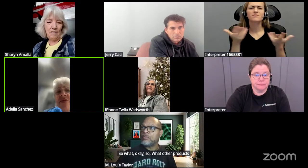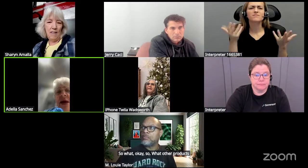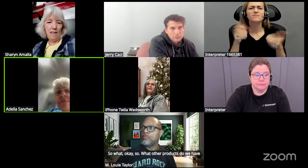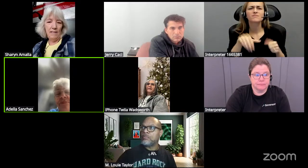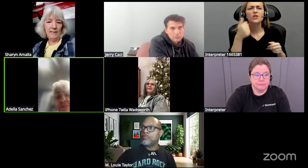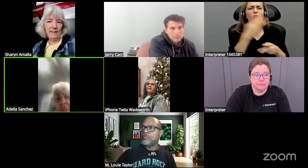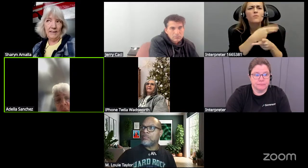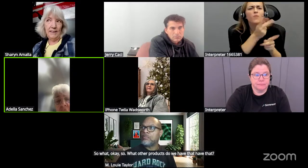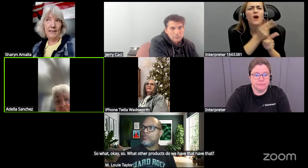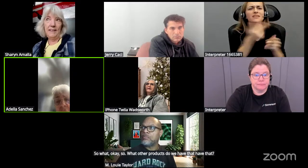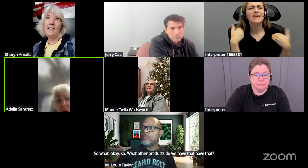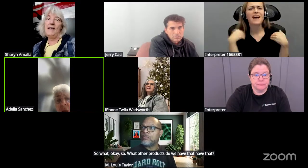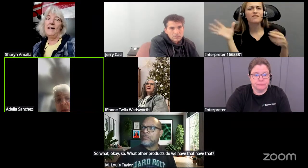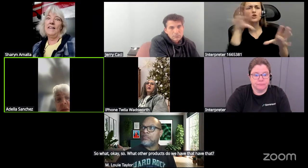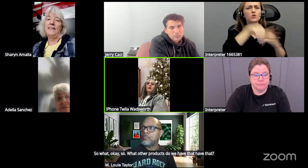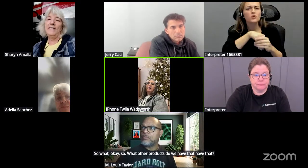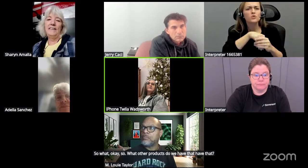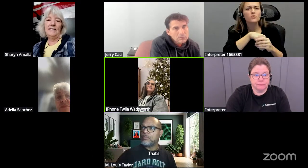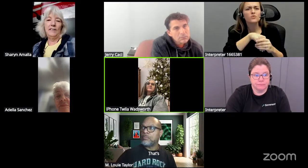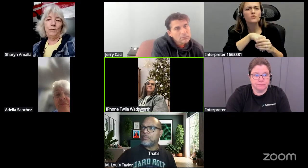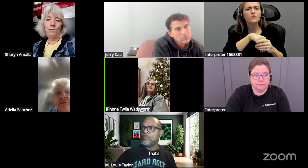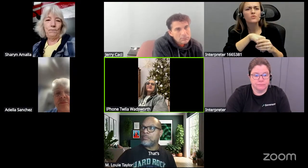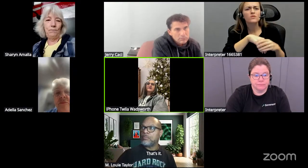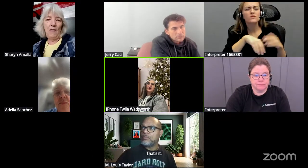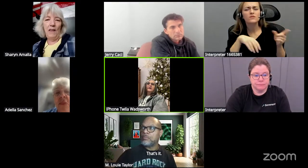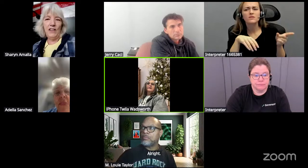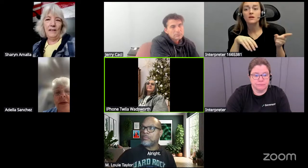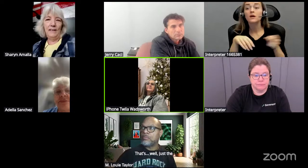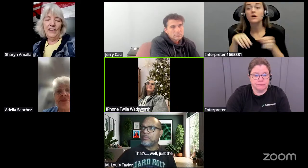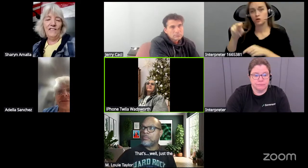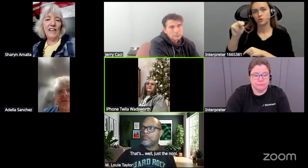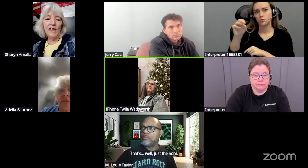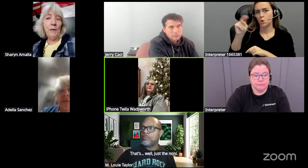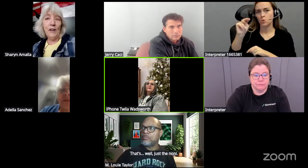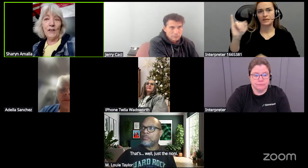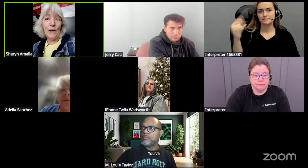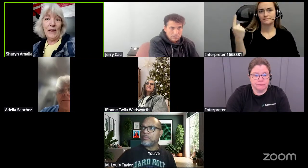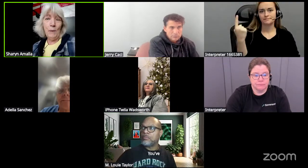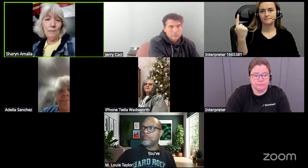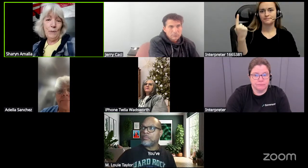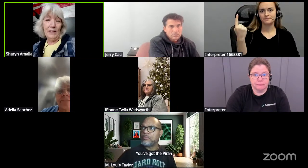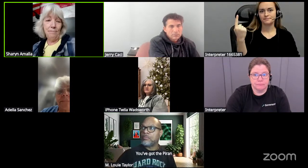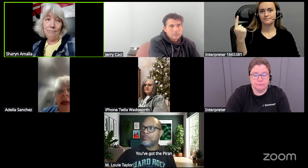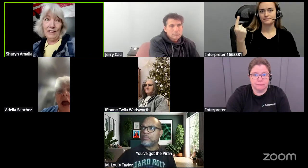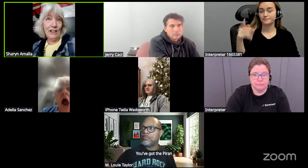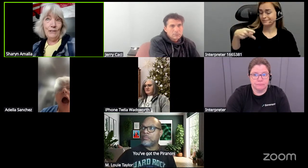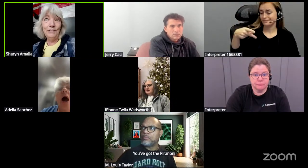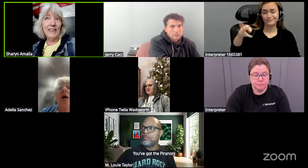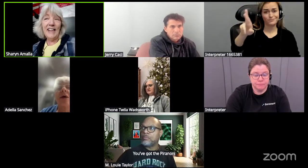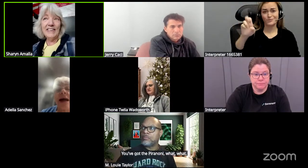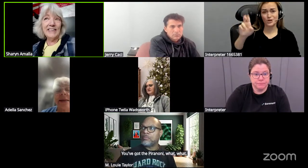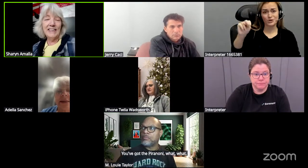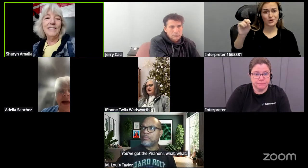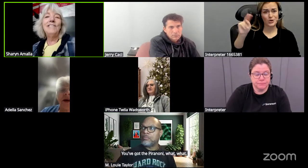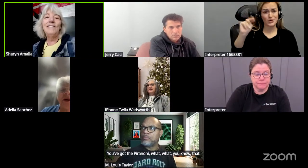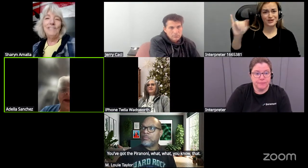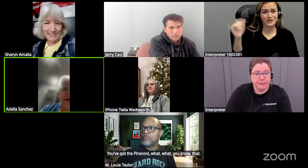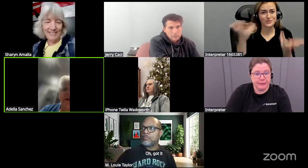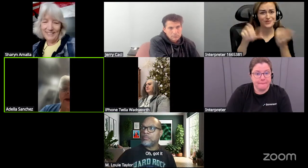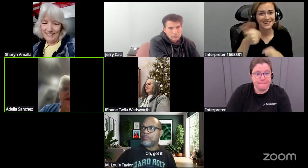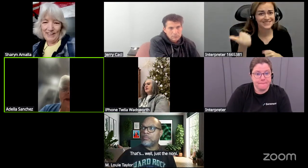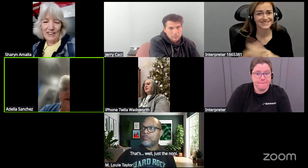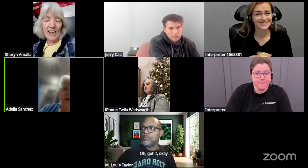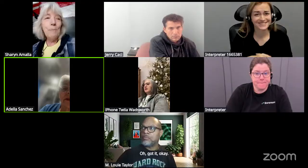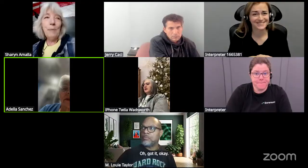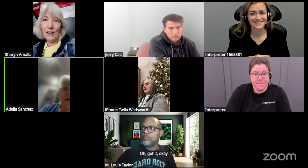have that? Or Well, just the noni. You got the pure noni. What oh, that got it. Okay,